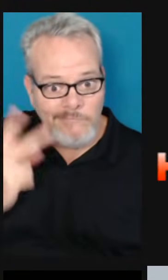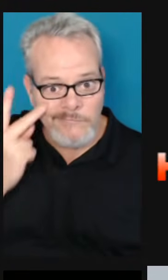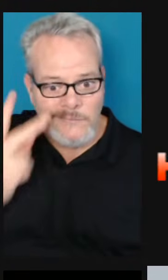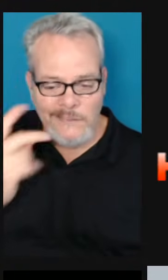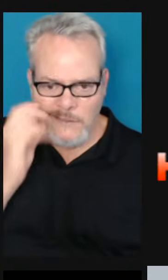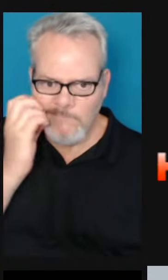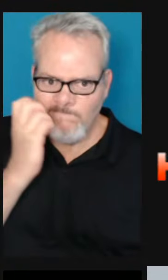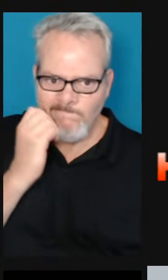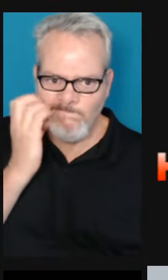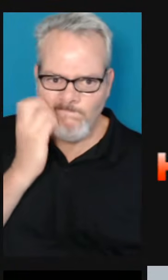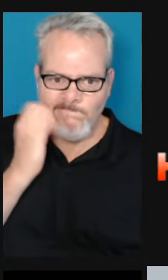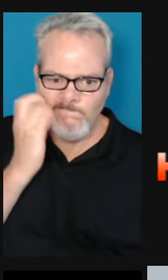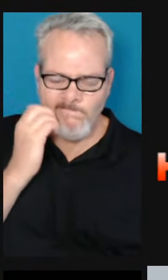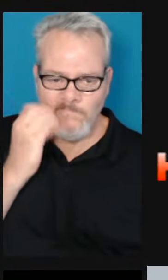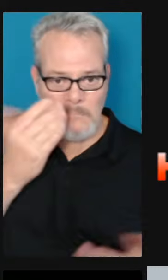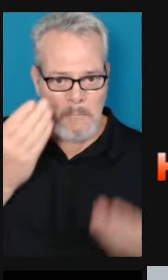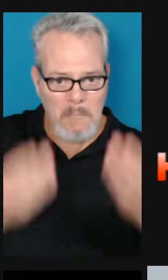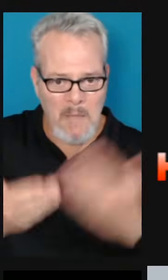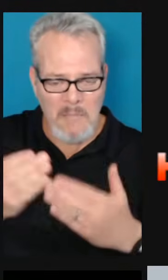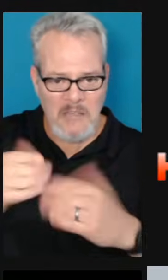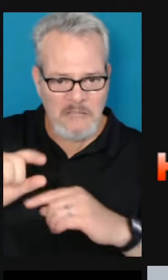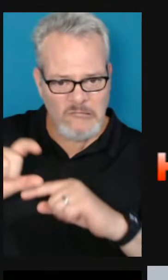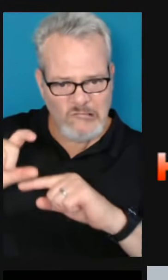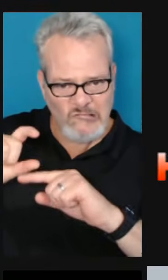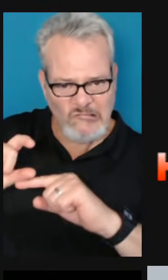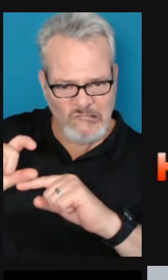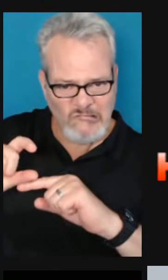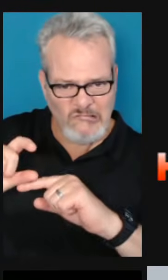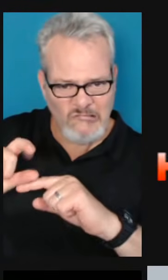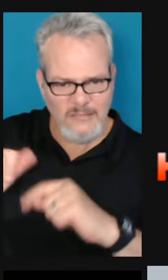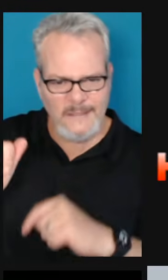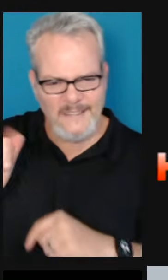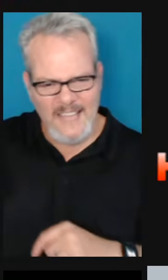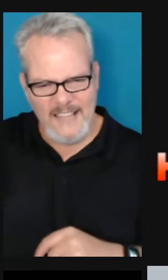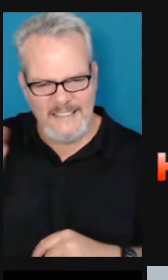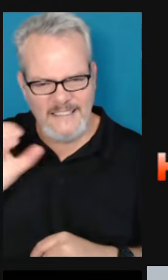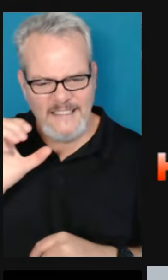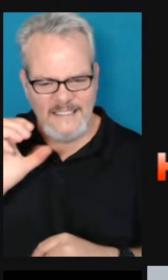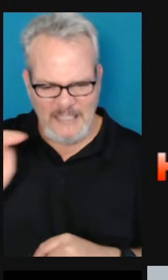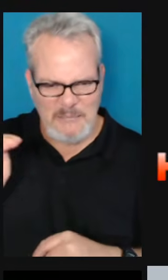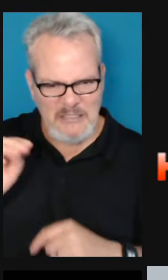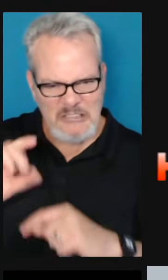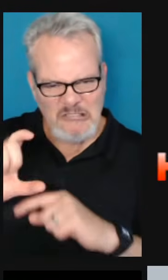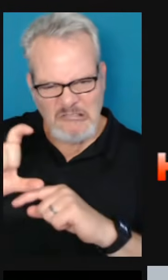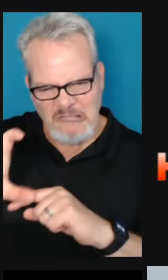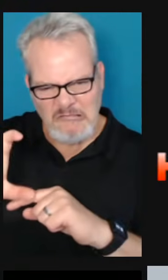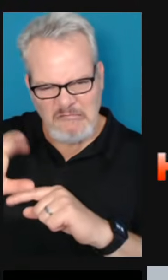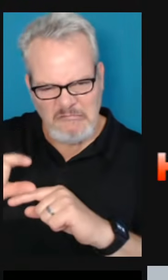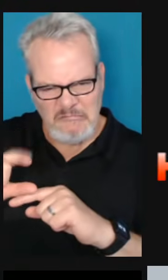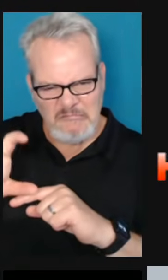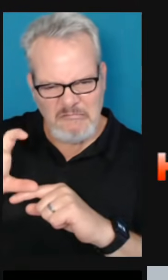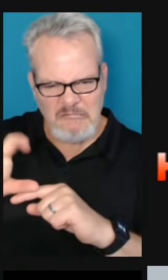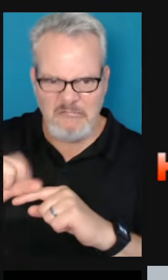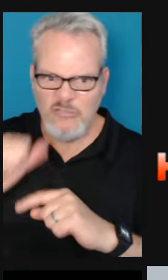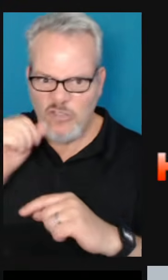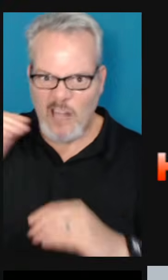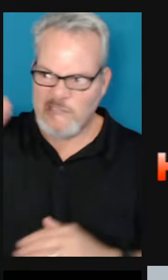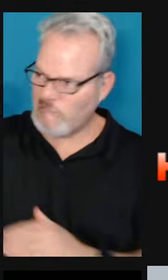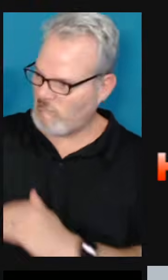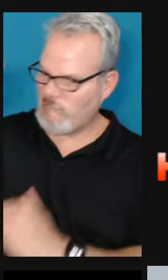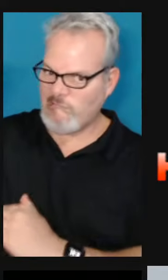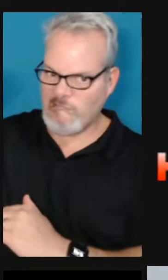maybe like 10 centimeters, 5 centimeters, somewhere in that range like that, right? Like this much, that much, right? And we're not talking about like tens of feet of